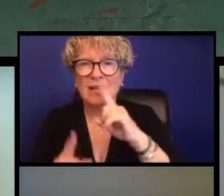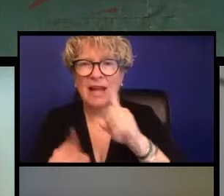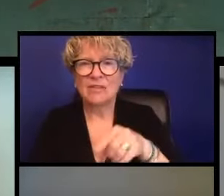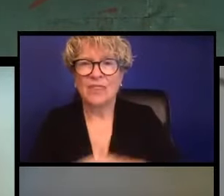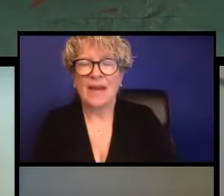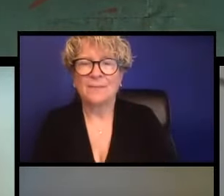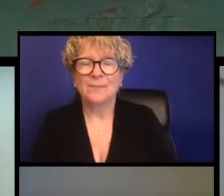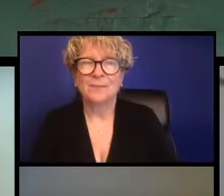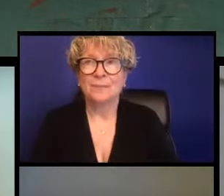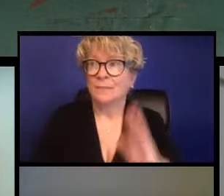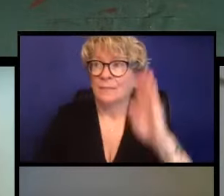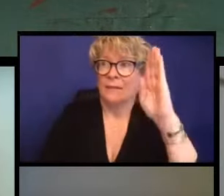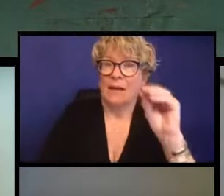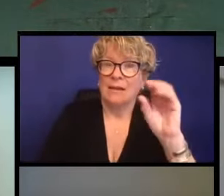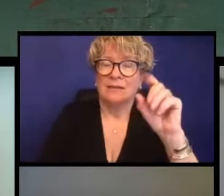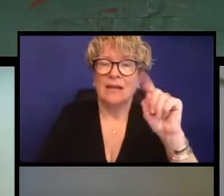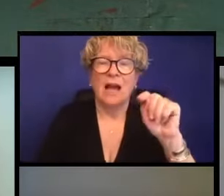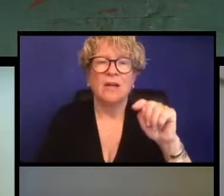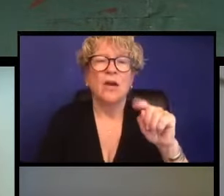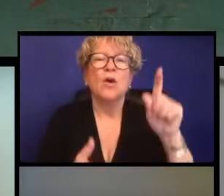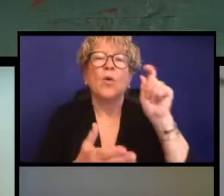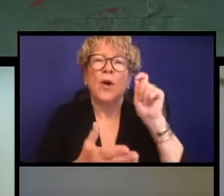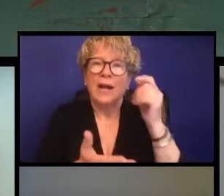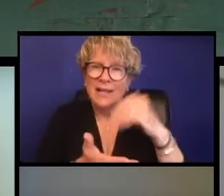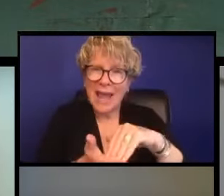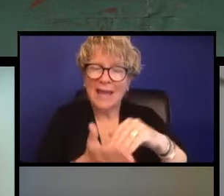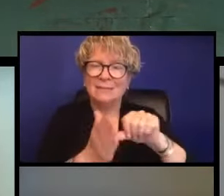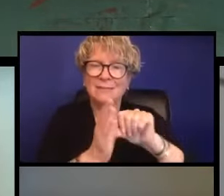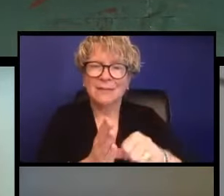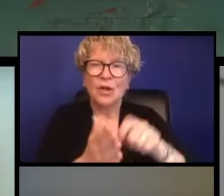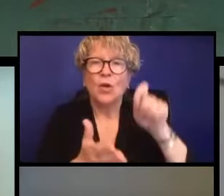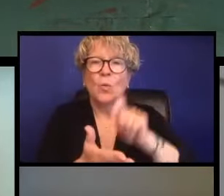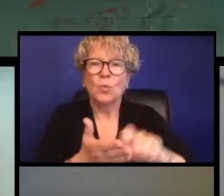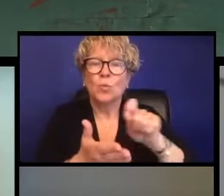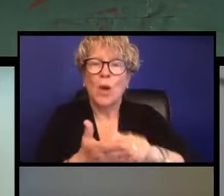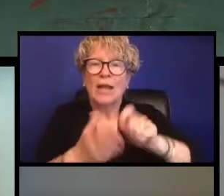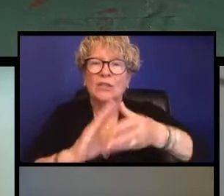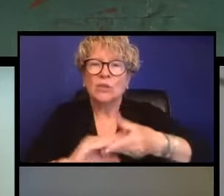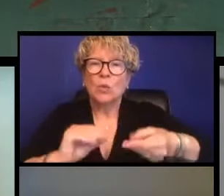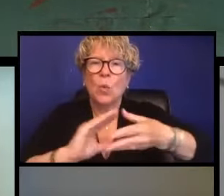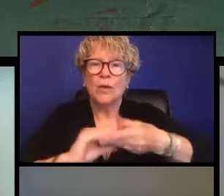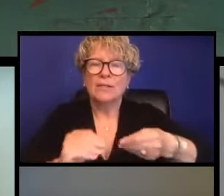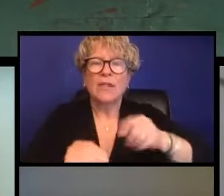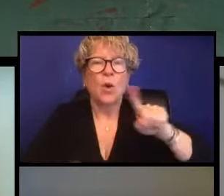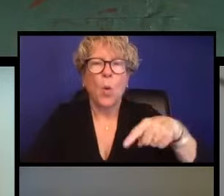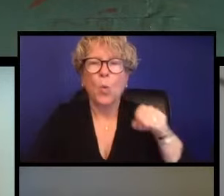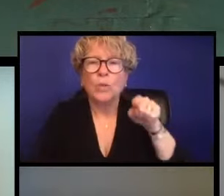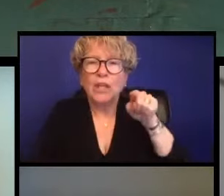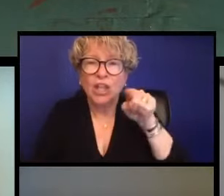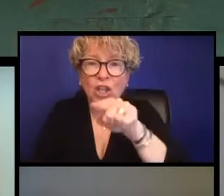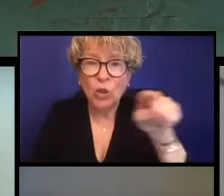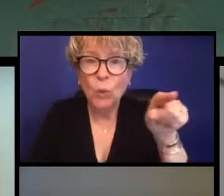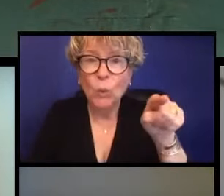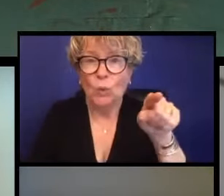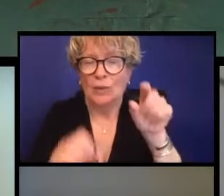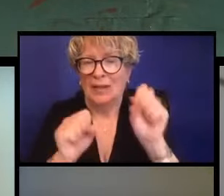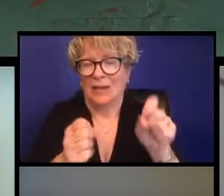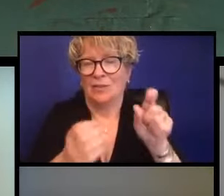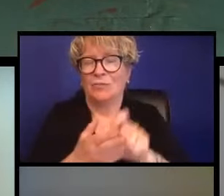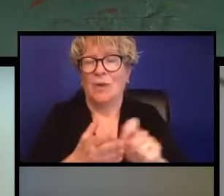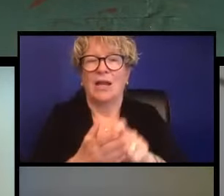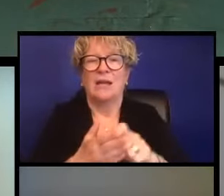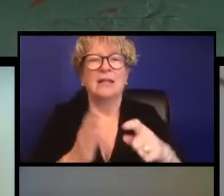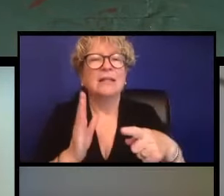I would say the write-only stories you can write. I get a lot of stories that feel to me similar or ordinary.